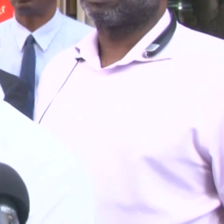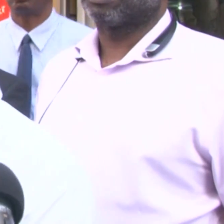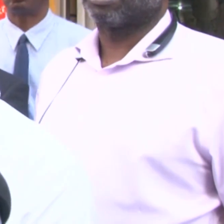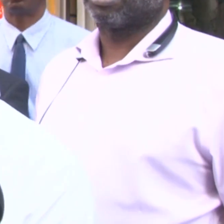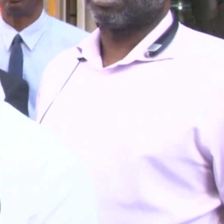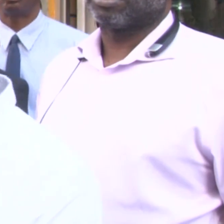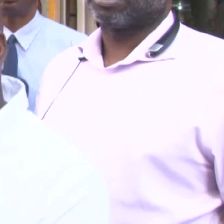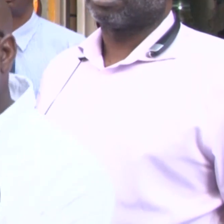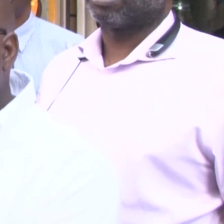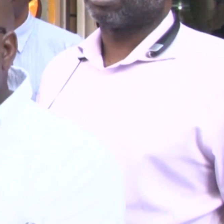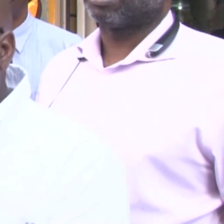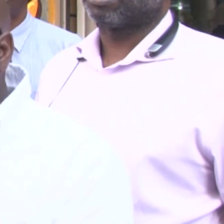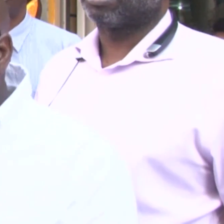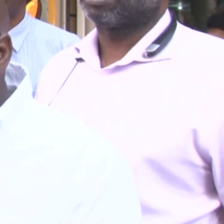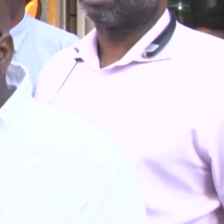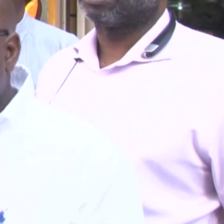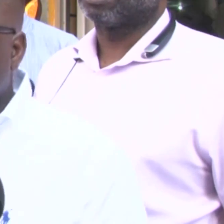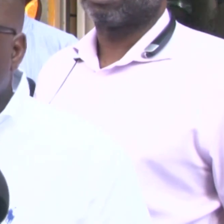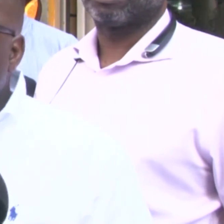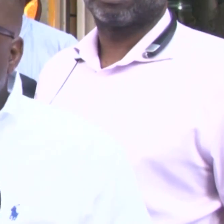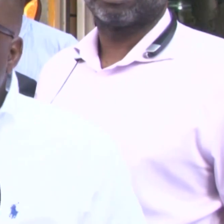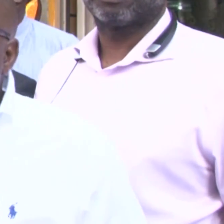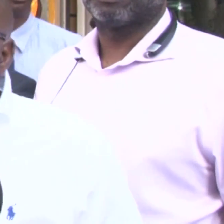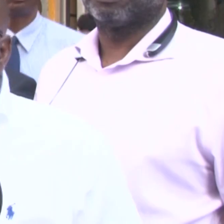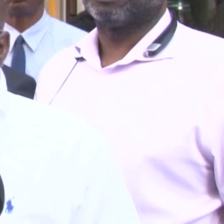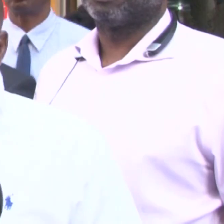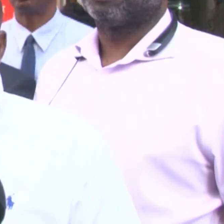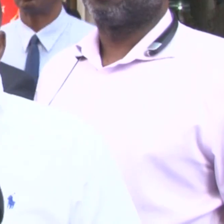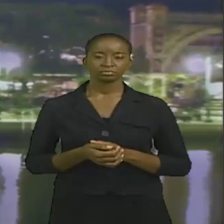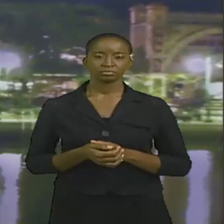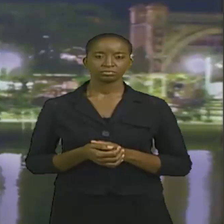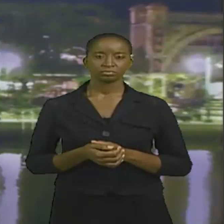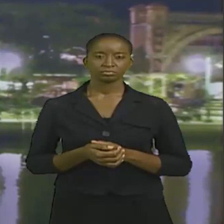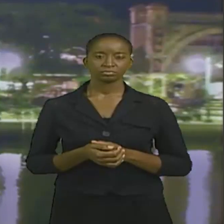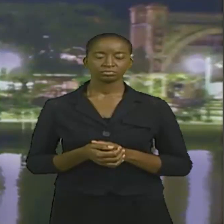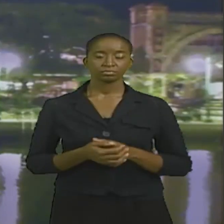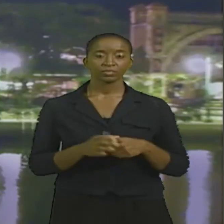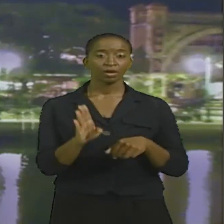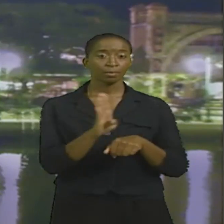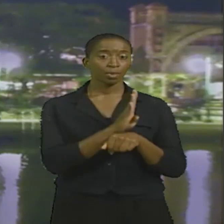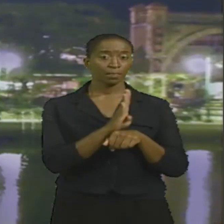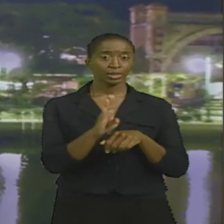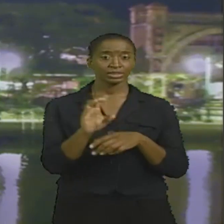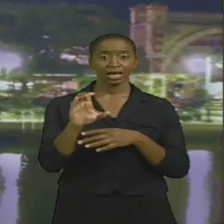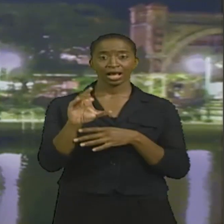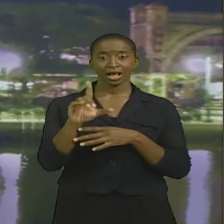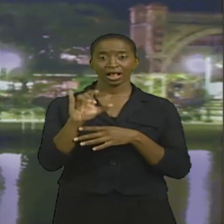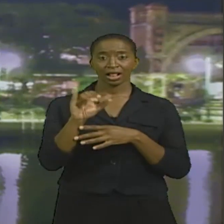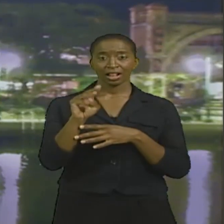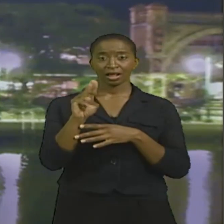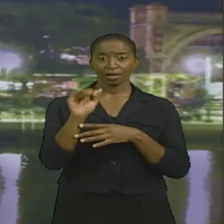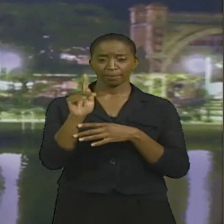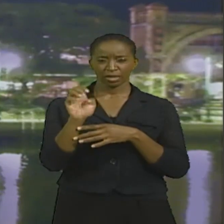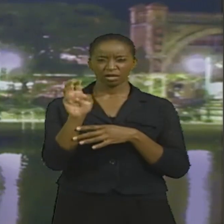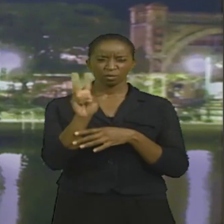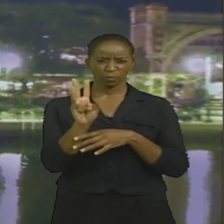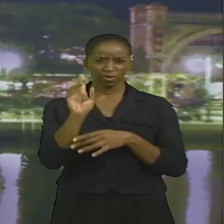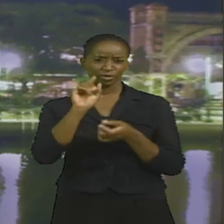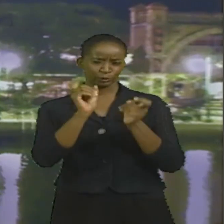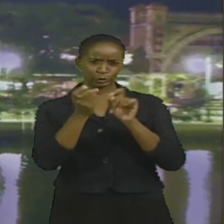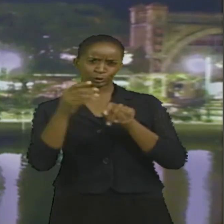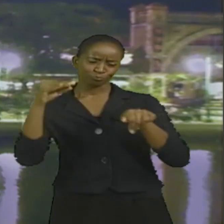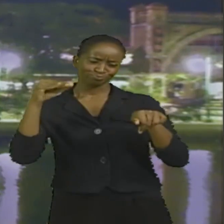on the periphery of the school. Barbados has been sharing its climate change experiences with